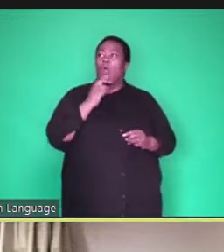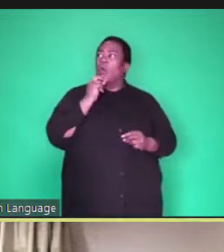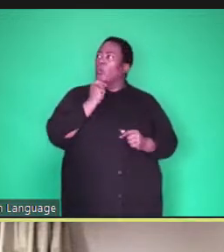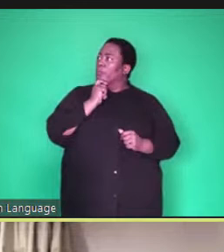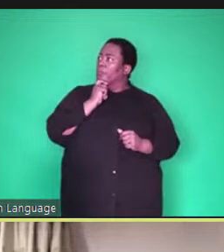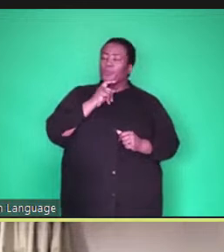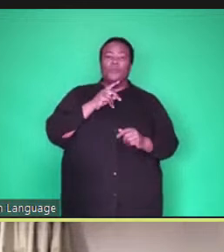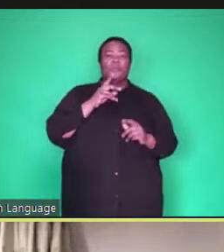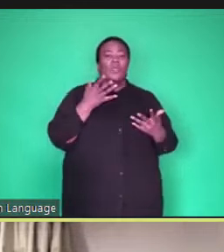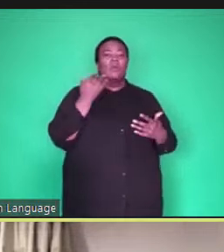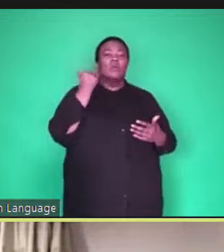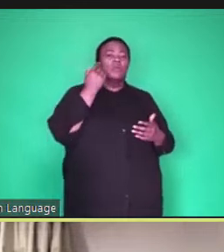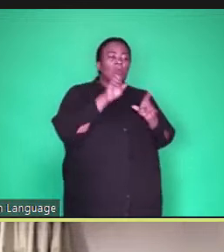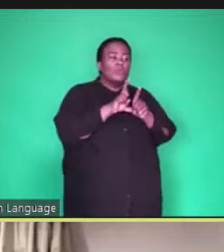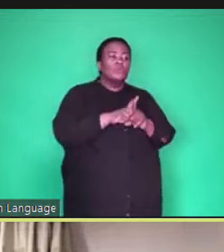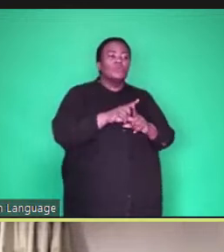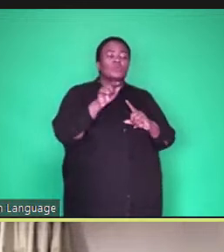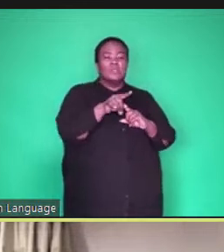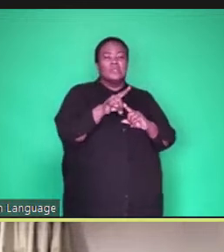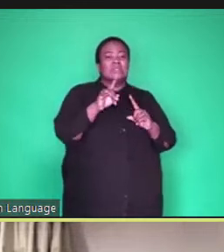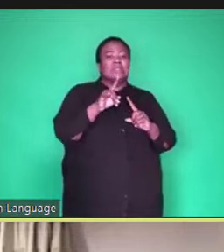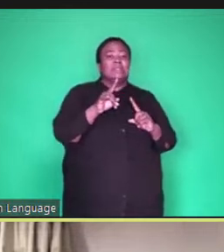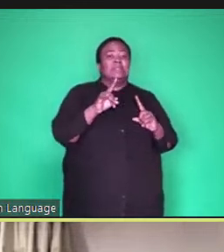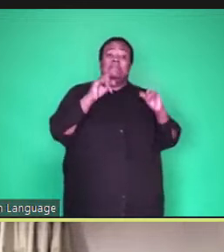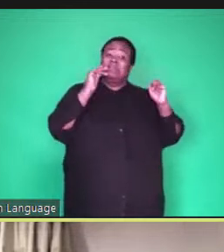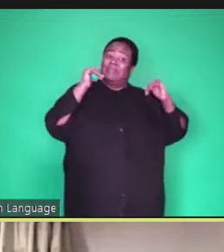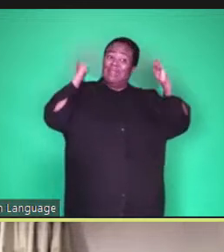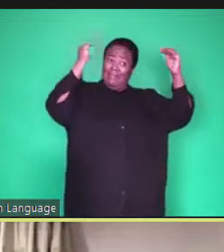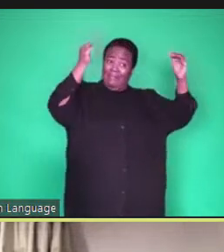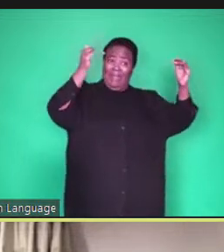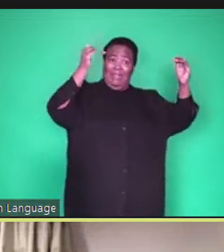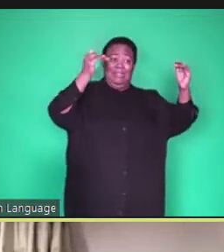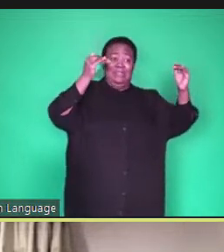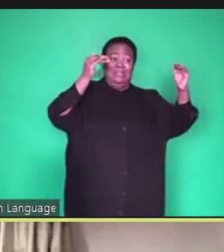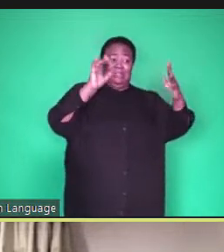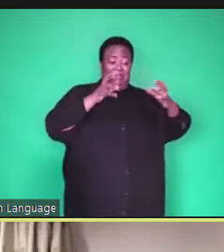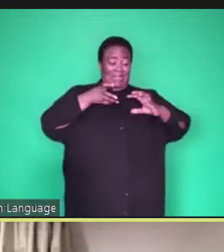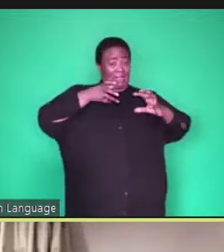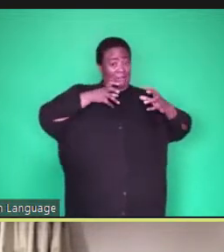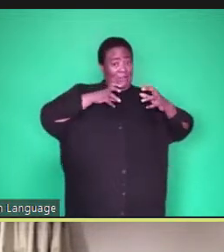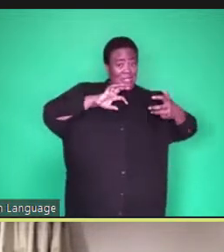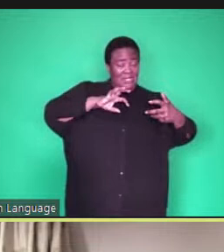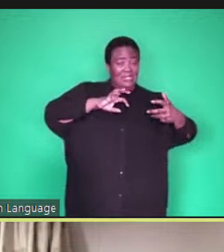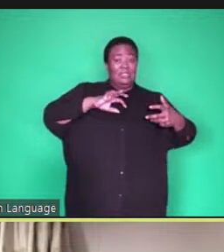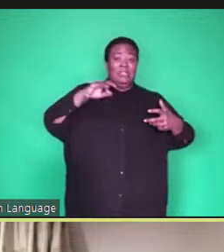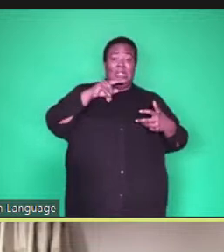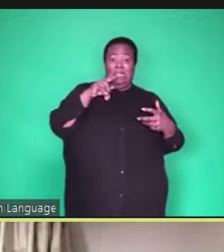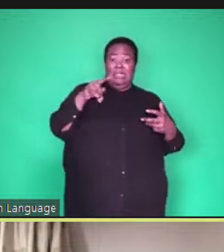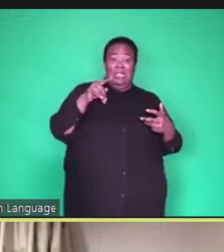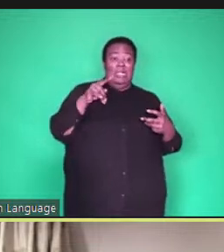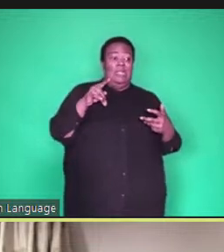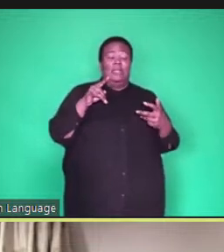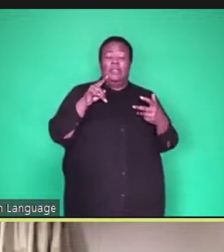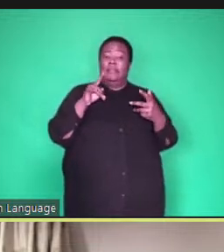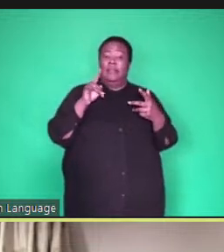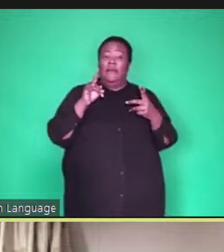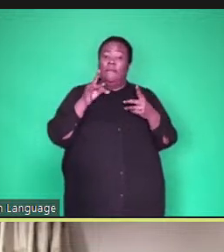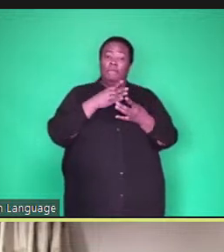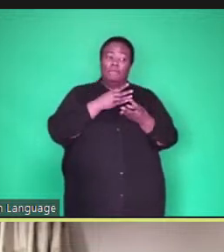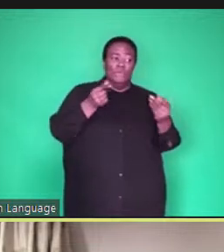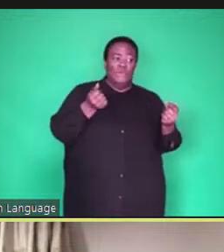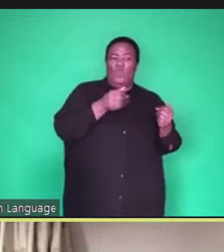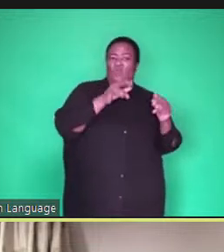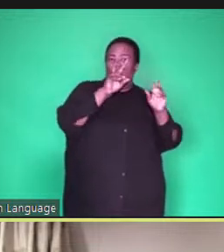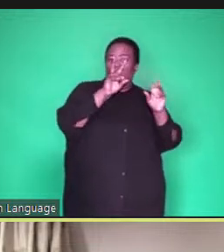So even these most advanced adaptation instruments don't actually address climate-linked movement. And this is